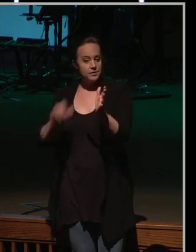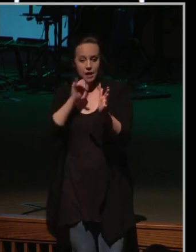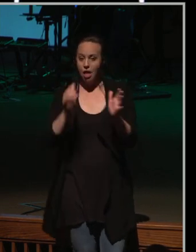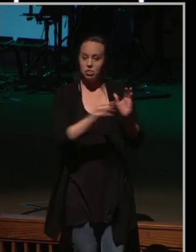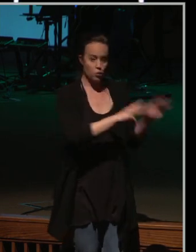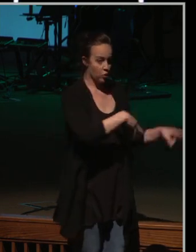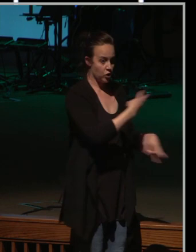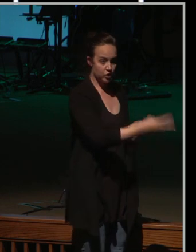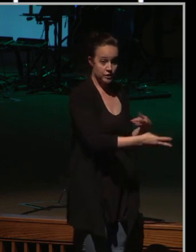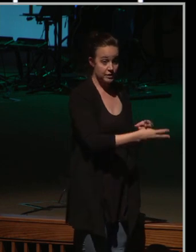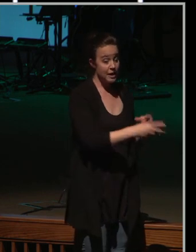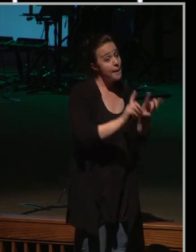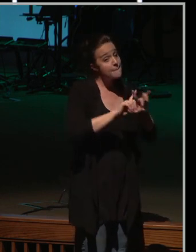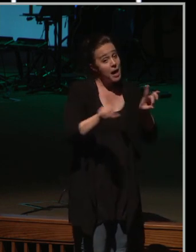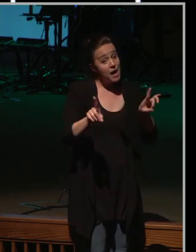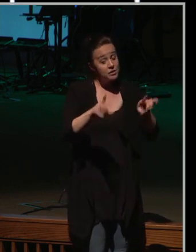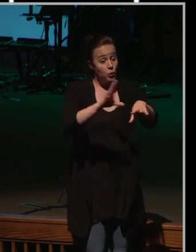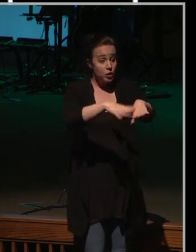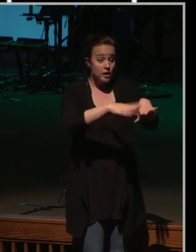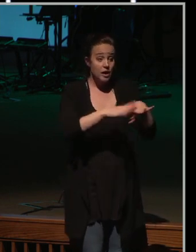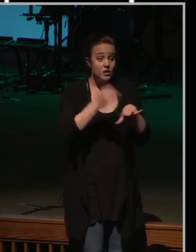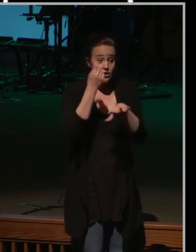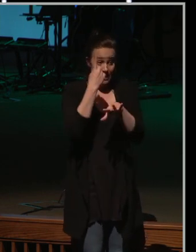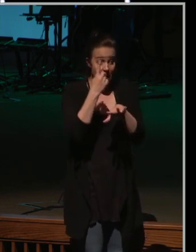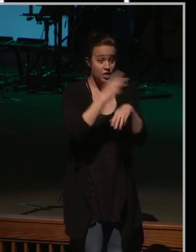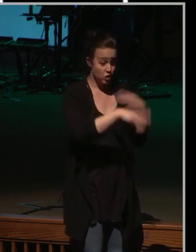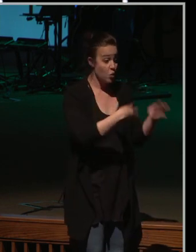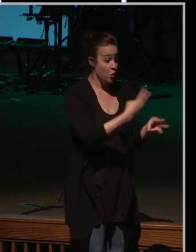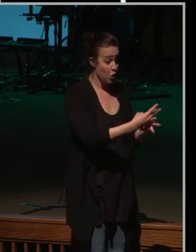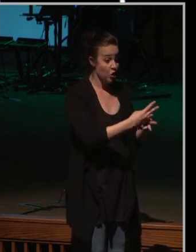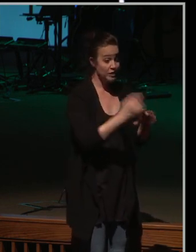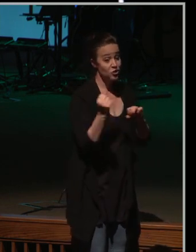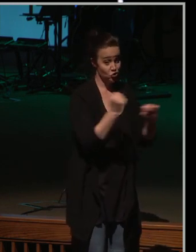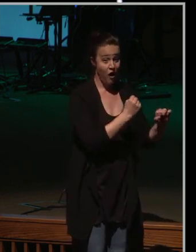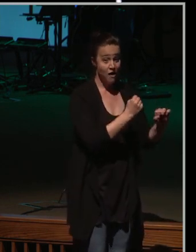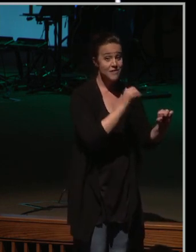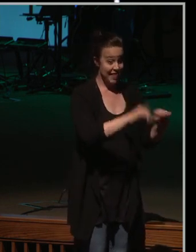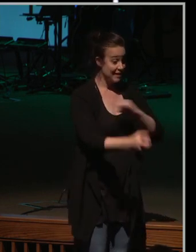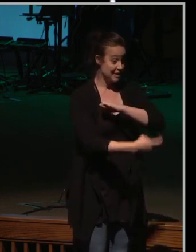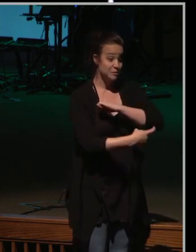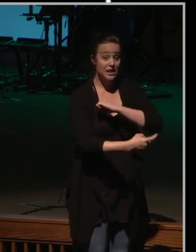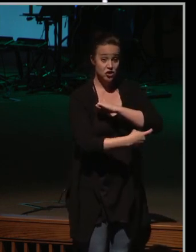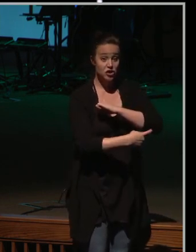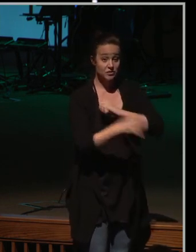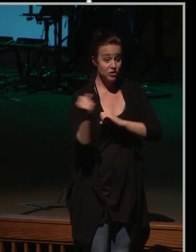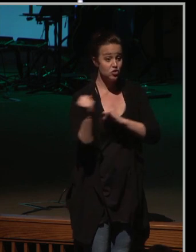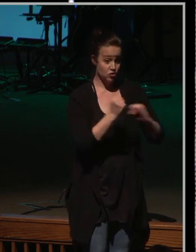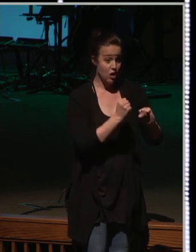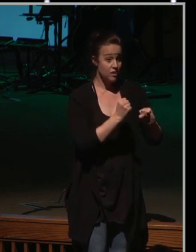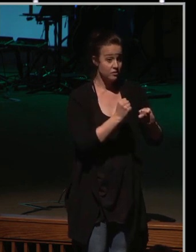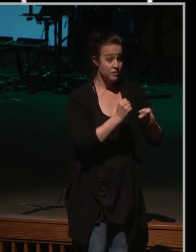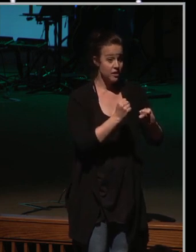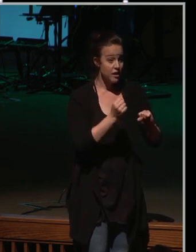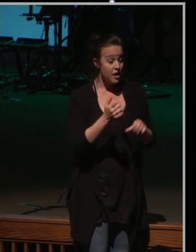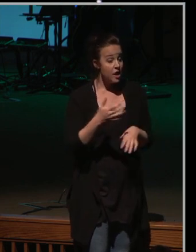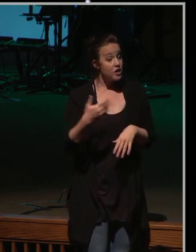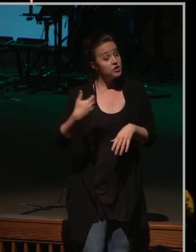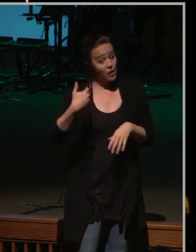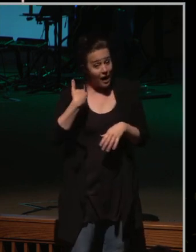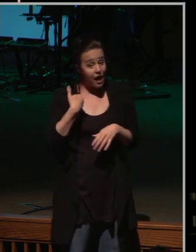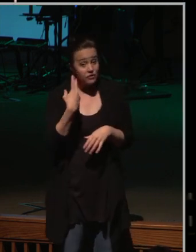underestimate the pull of the world in our own lives. These two paths, this path on one that follow God that leads to